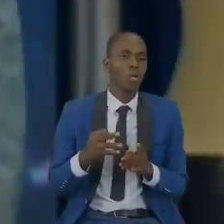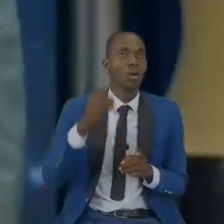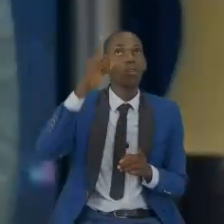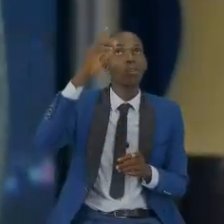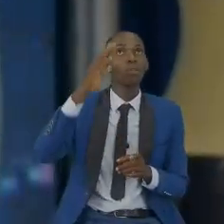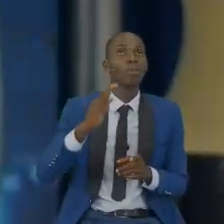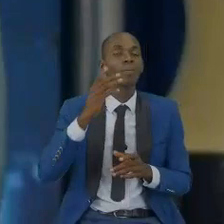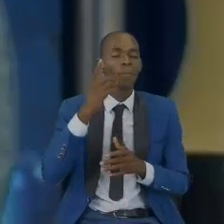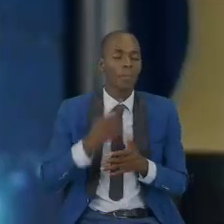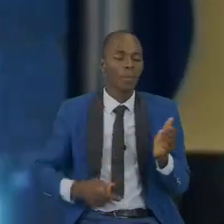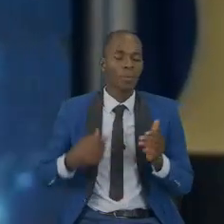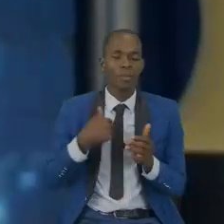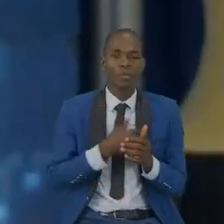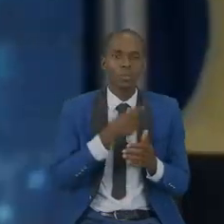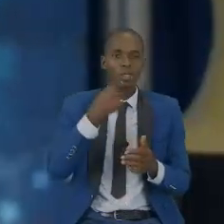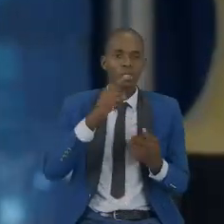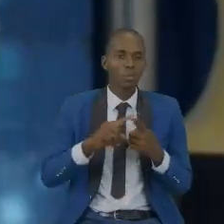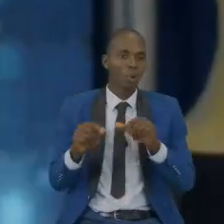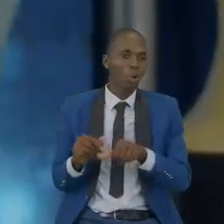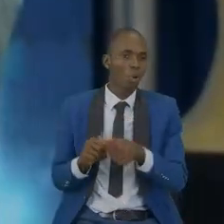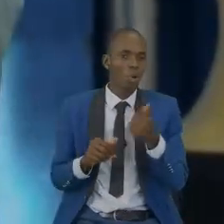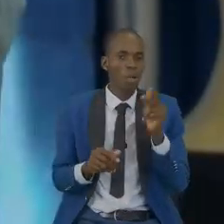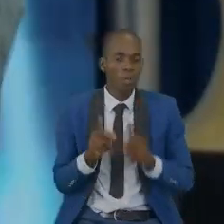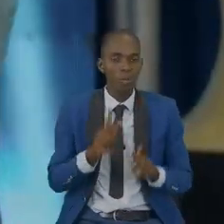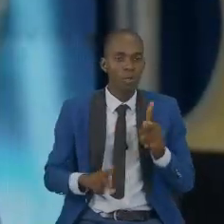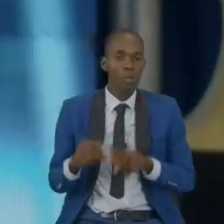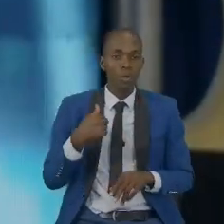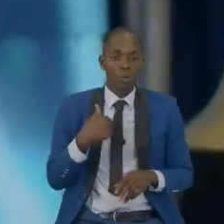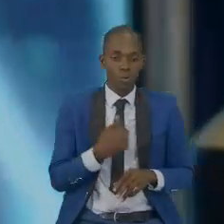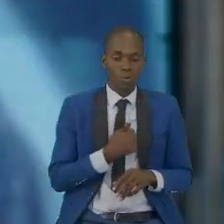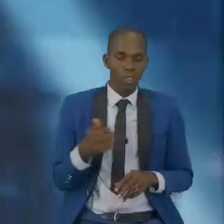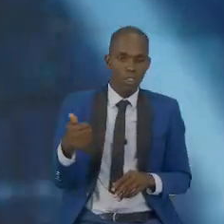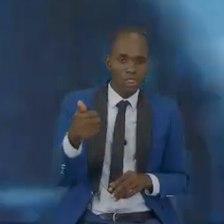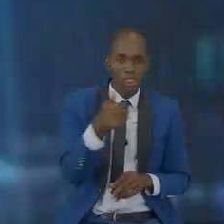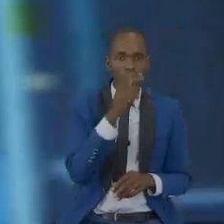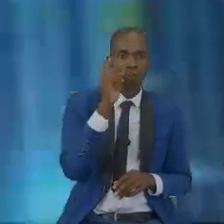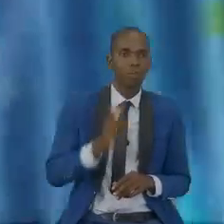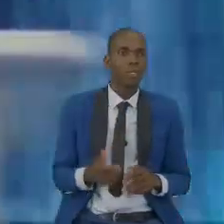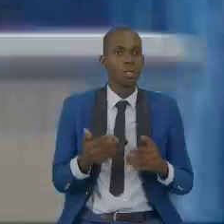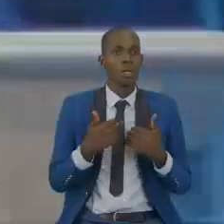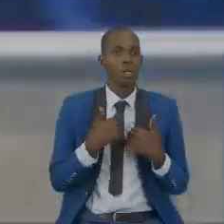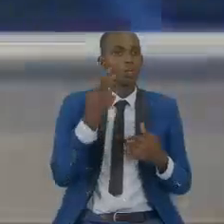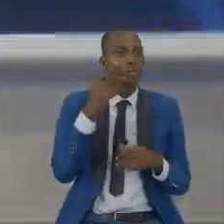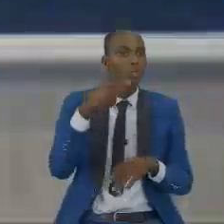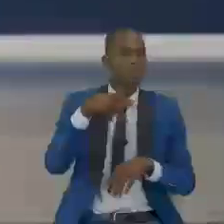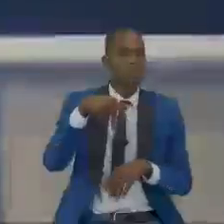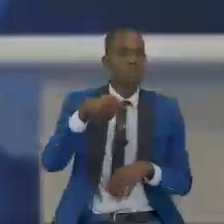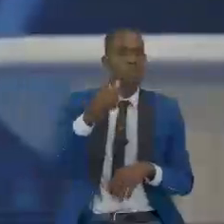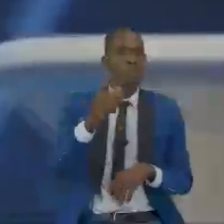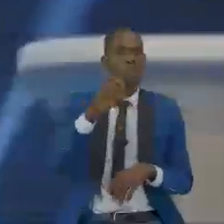What we declare to other people, we ourselves must have. Paul said, I